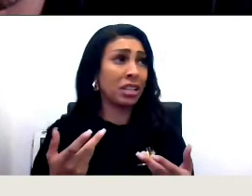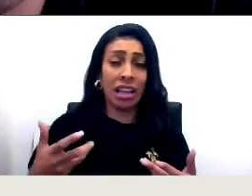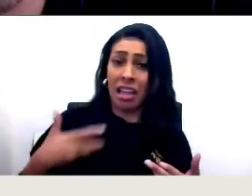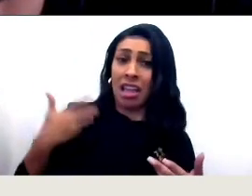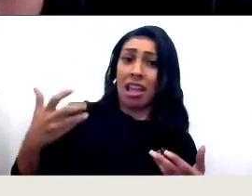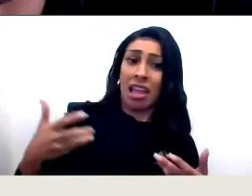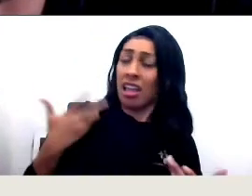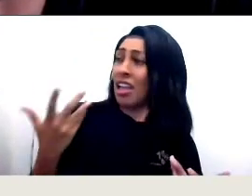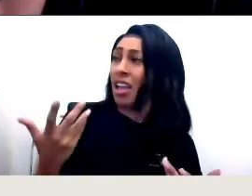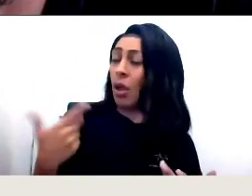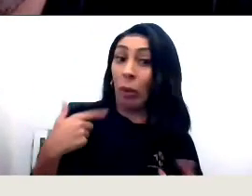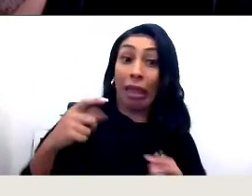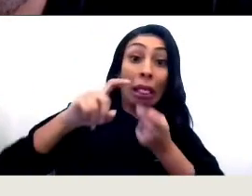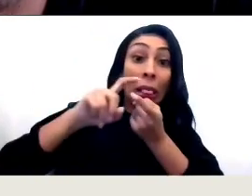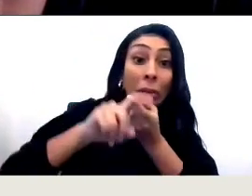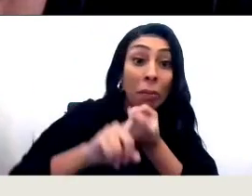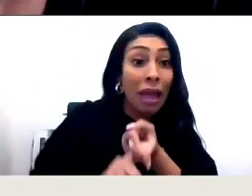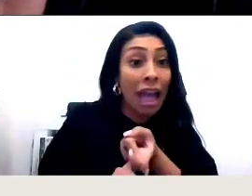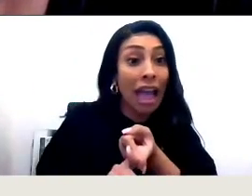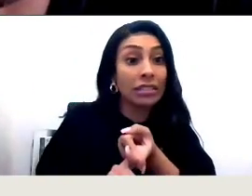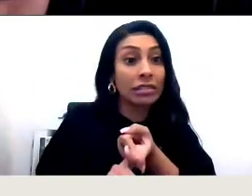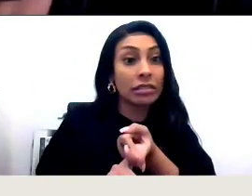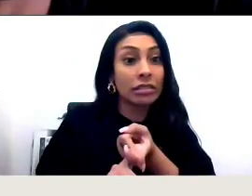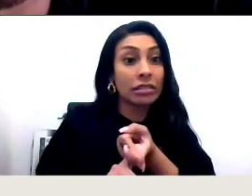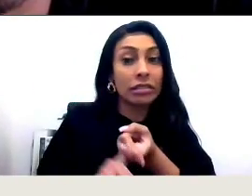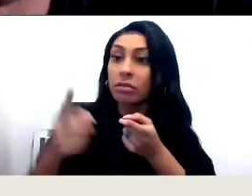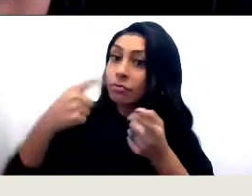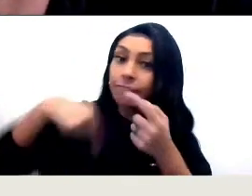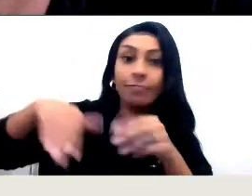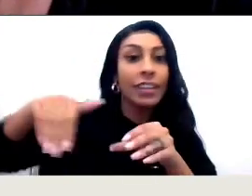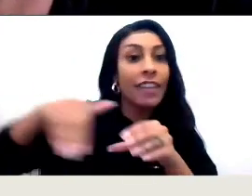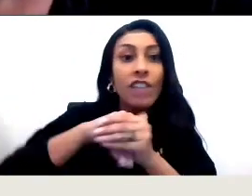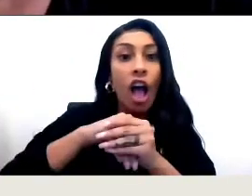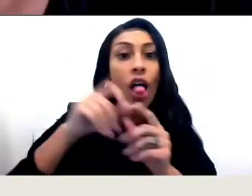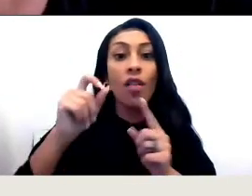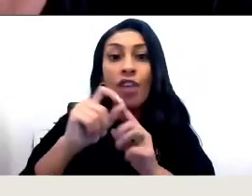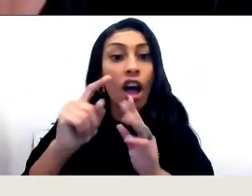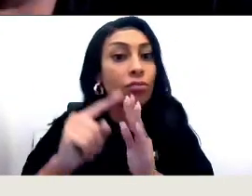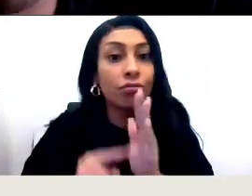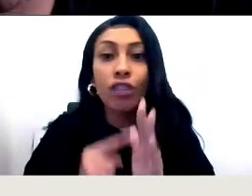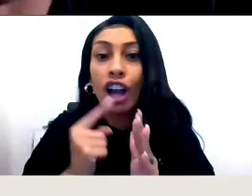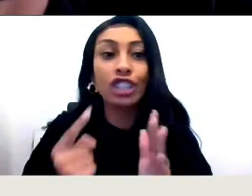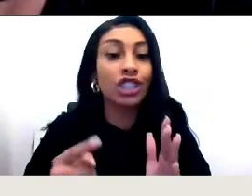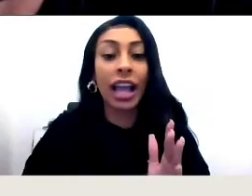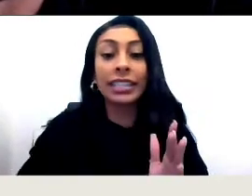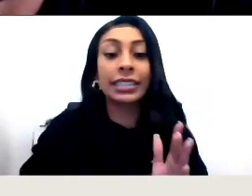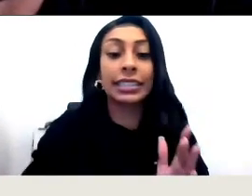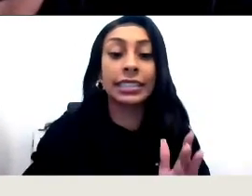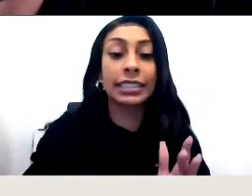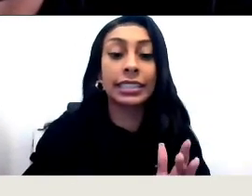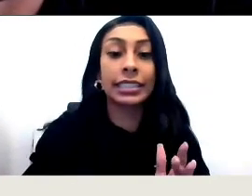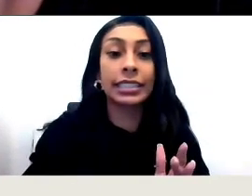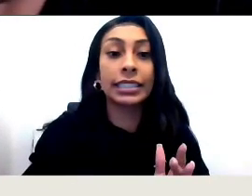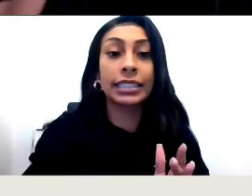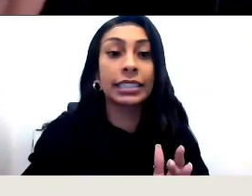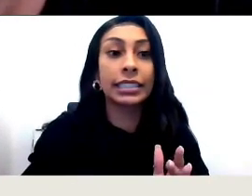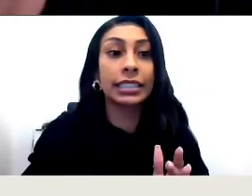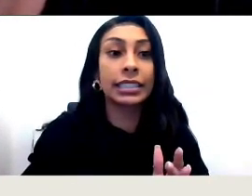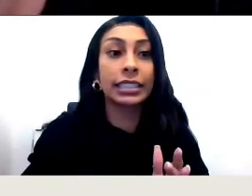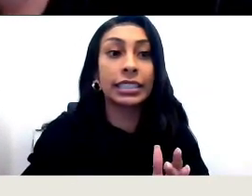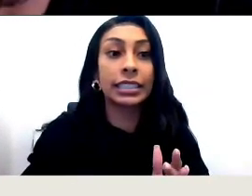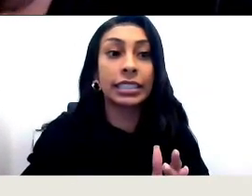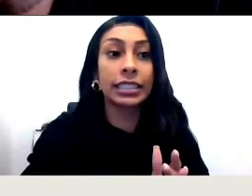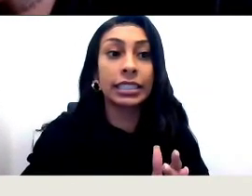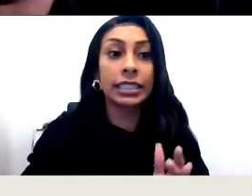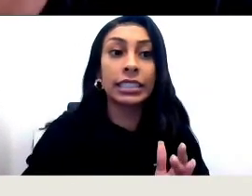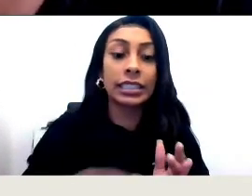we depend on us being involved in projects. We depend on us traveling and being able